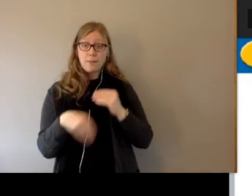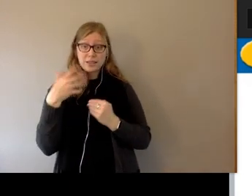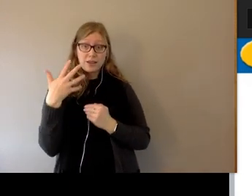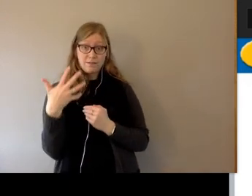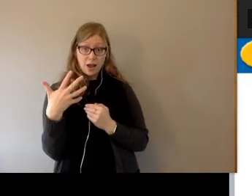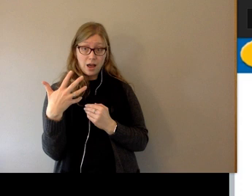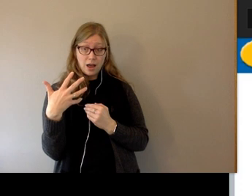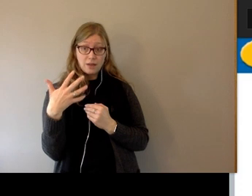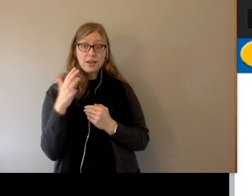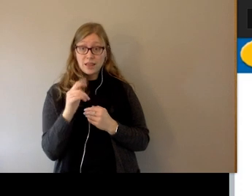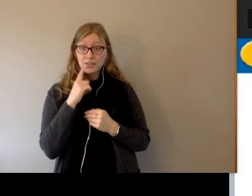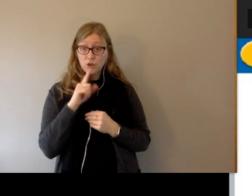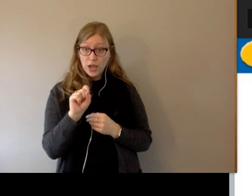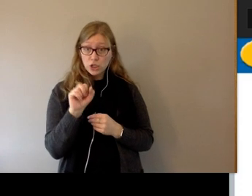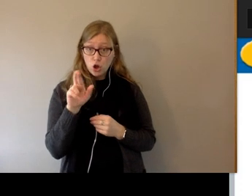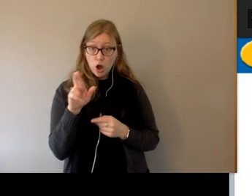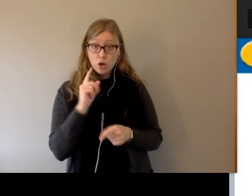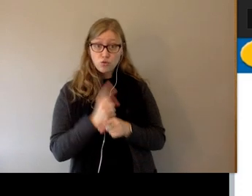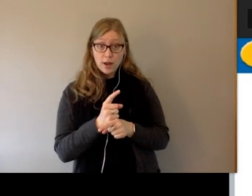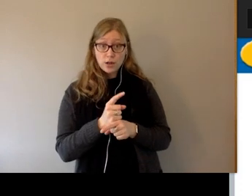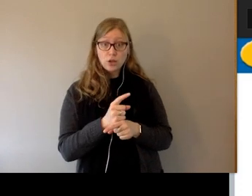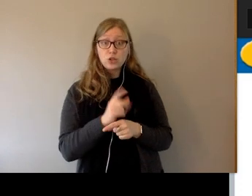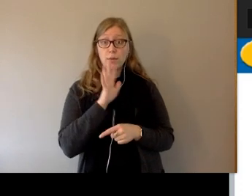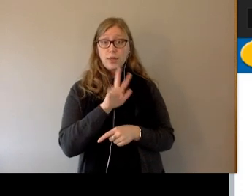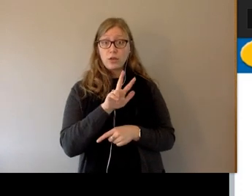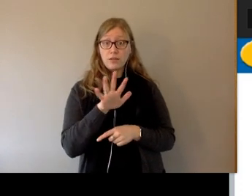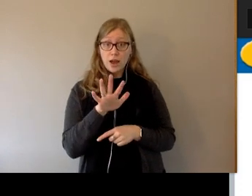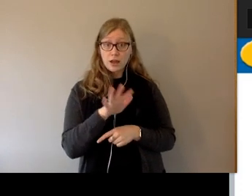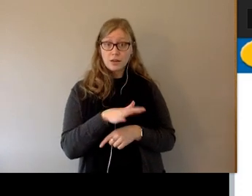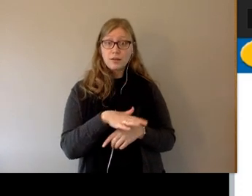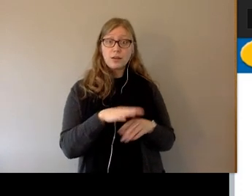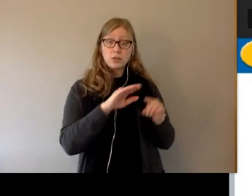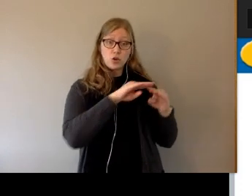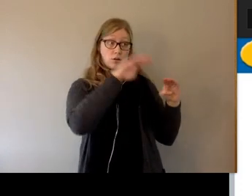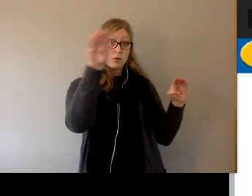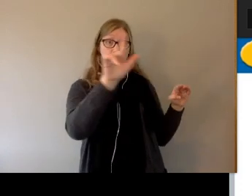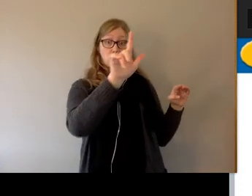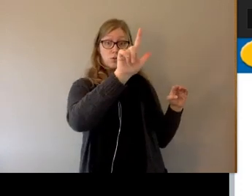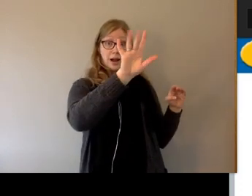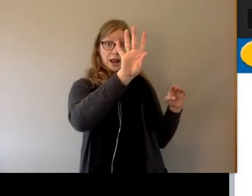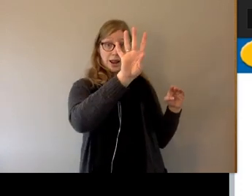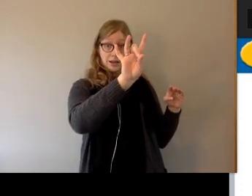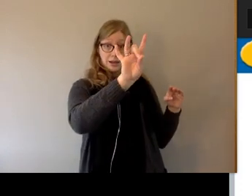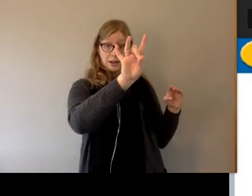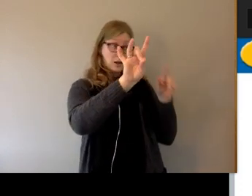SR. So this is going to be 35. And there's our answer.